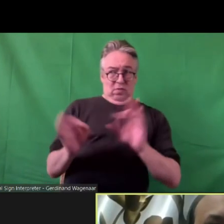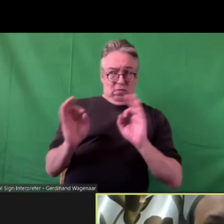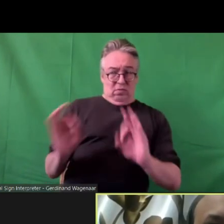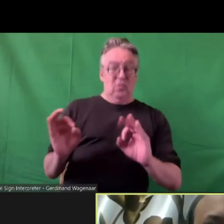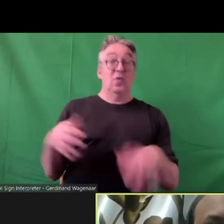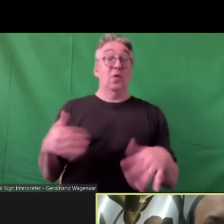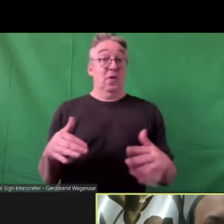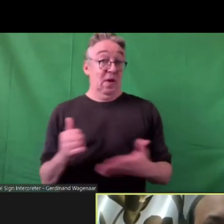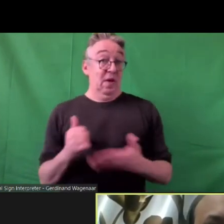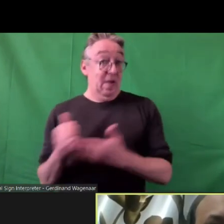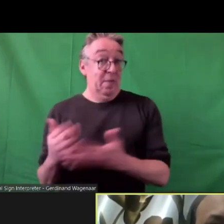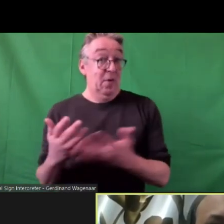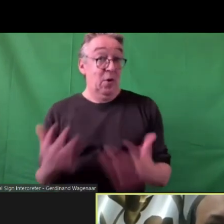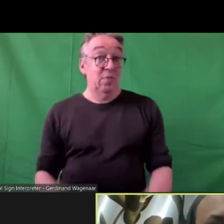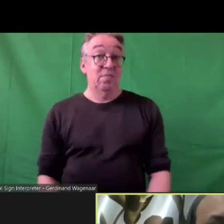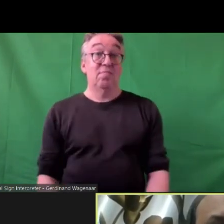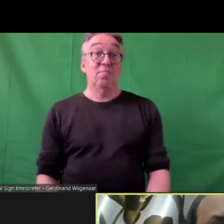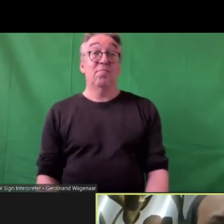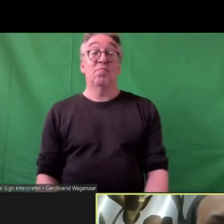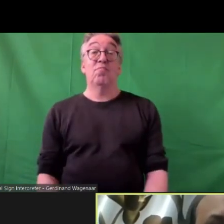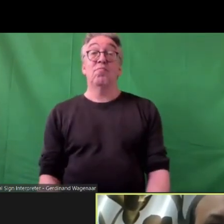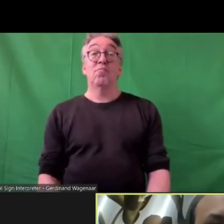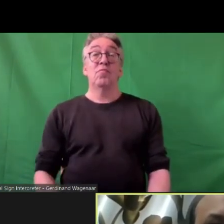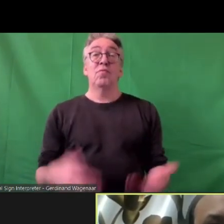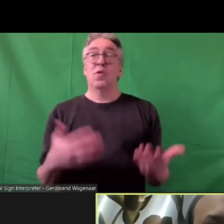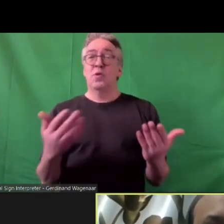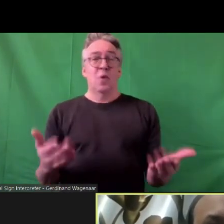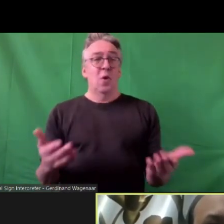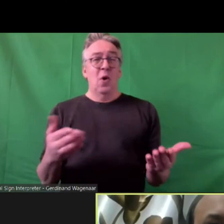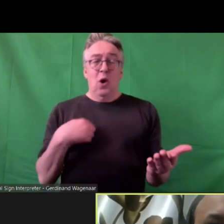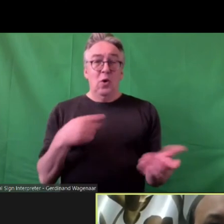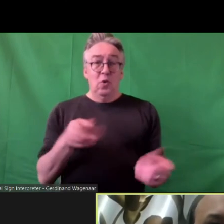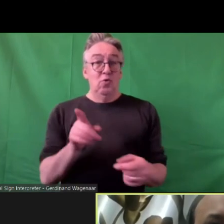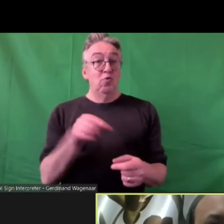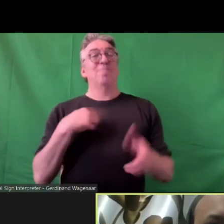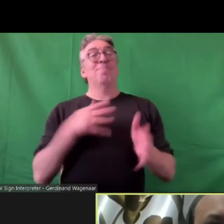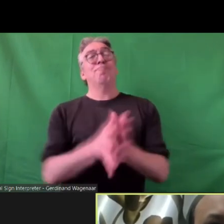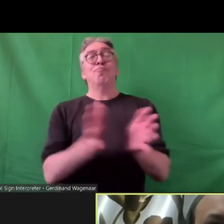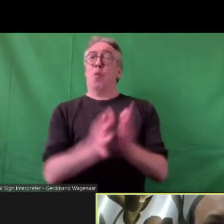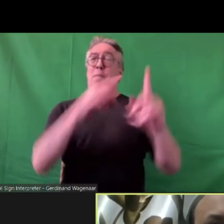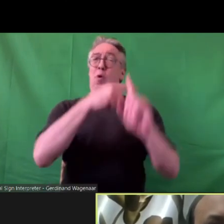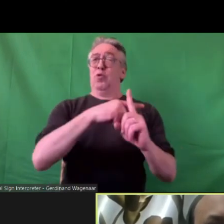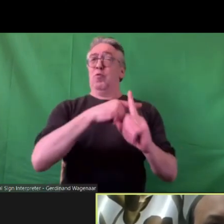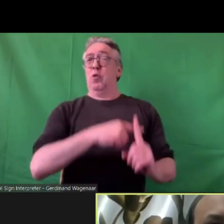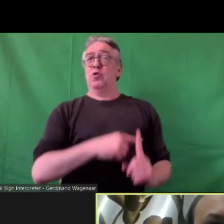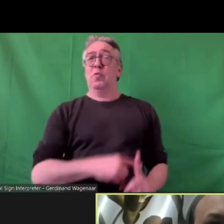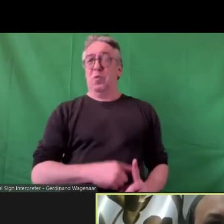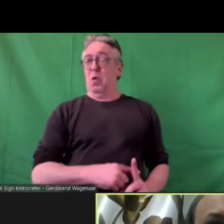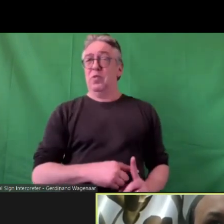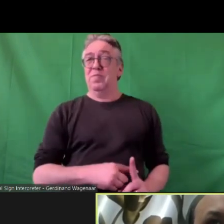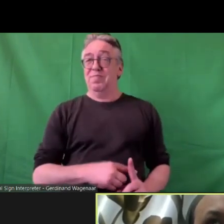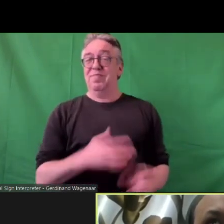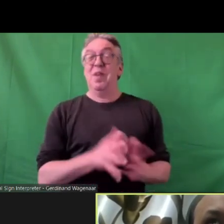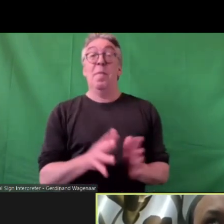they prepare themselves. You just learn all the positive things, but unfortunately, still disability